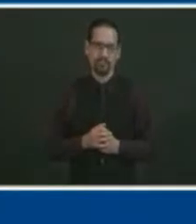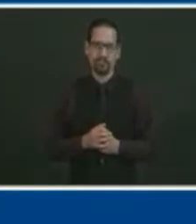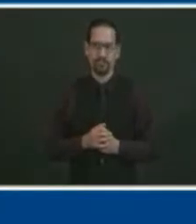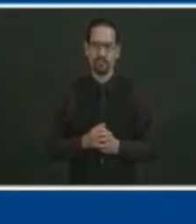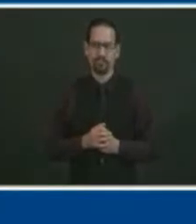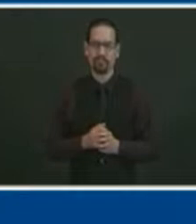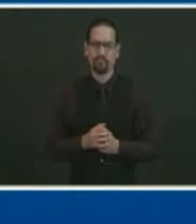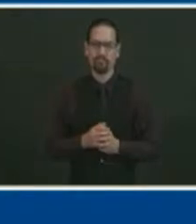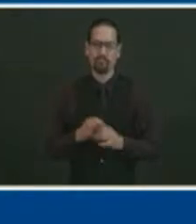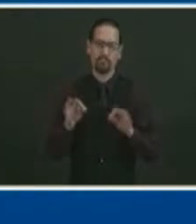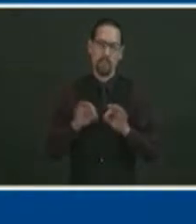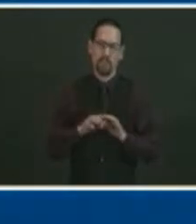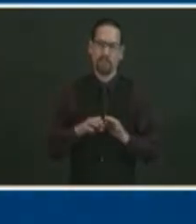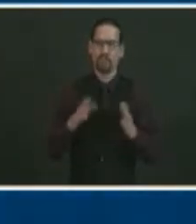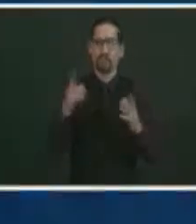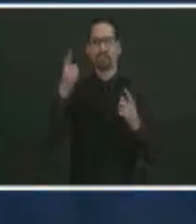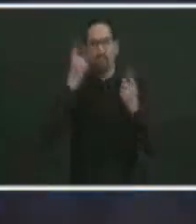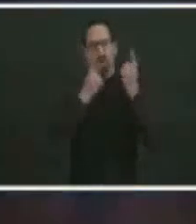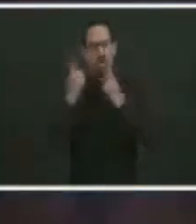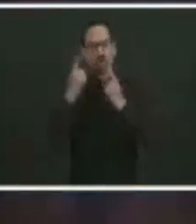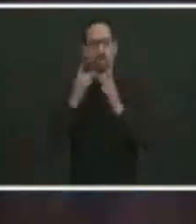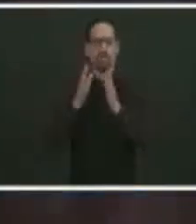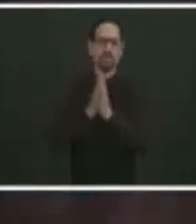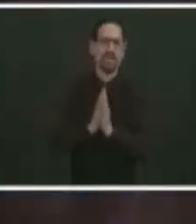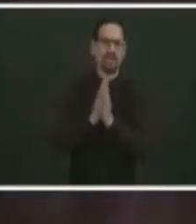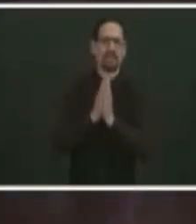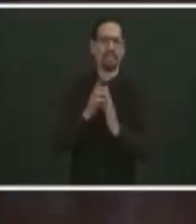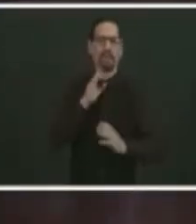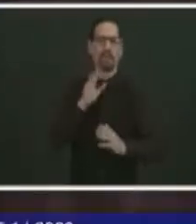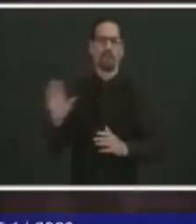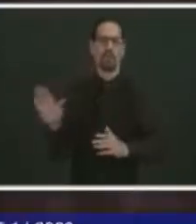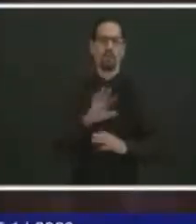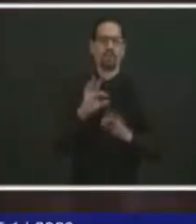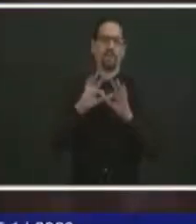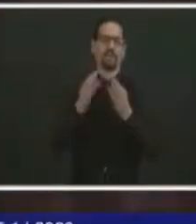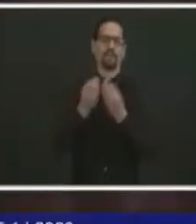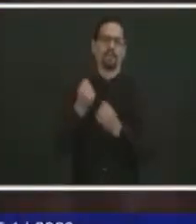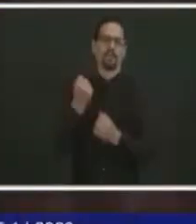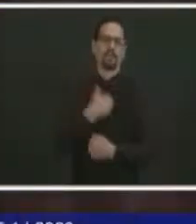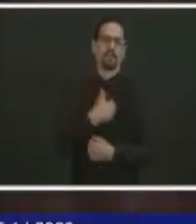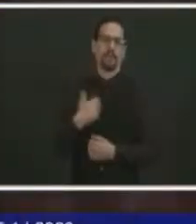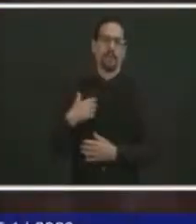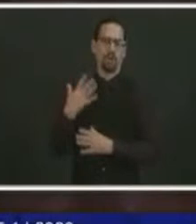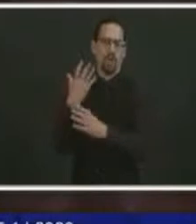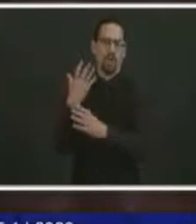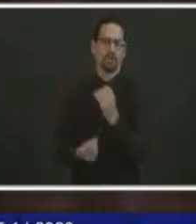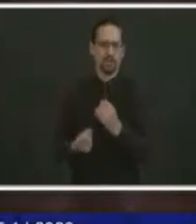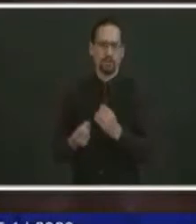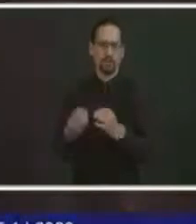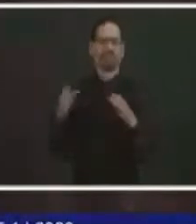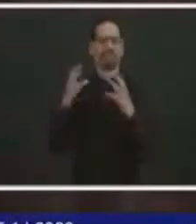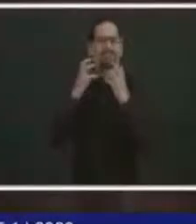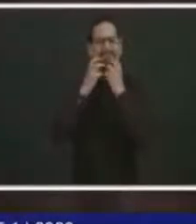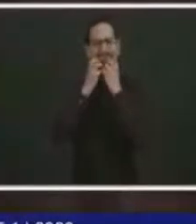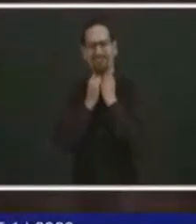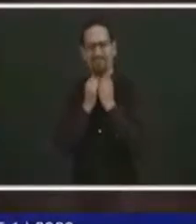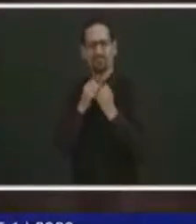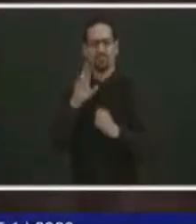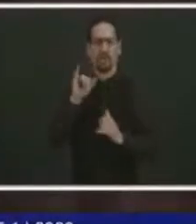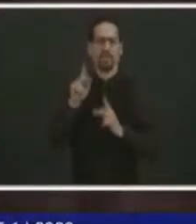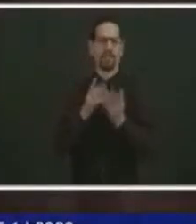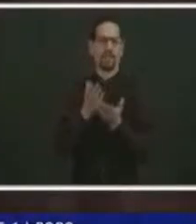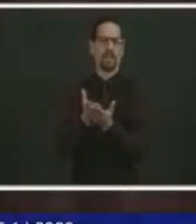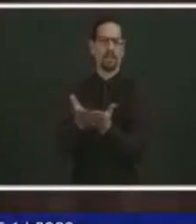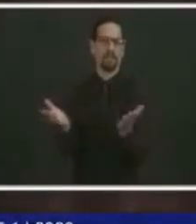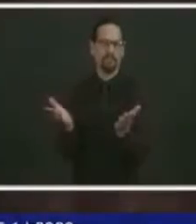Our prayers go out to the families of these 2 treasured Rhode Islanders. They